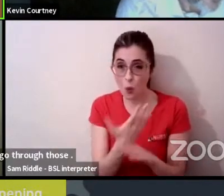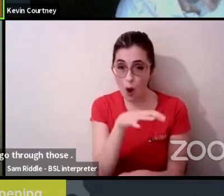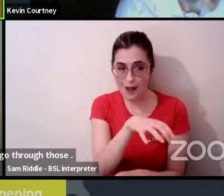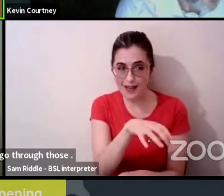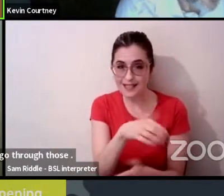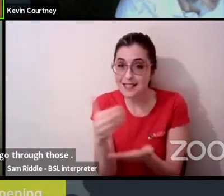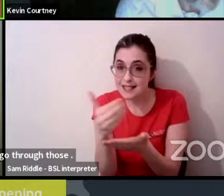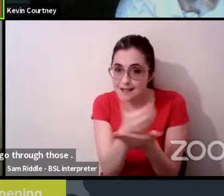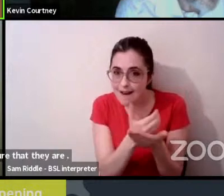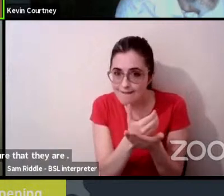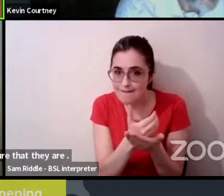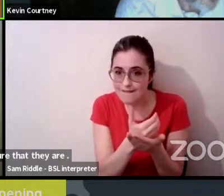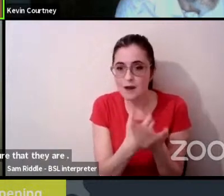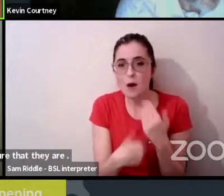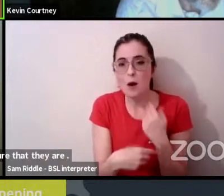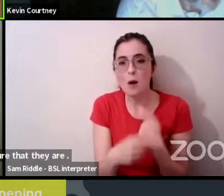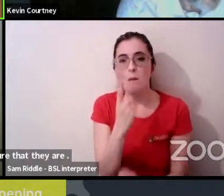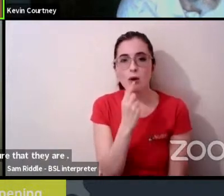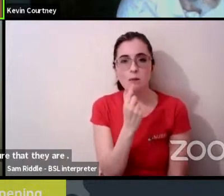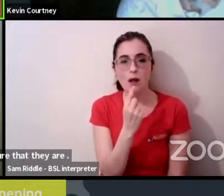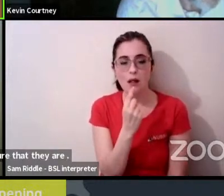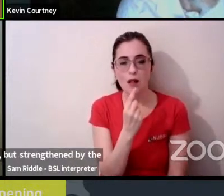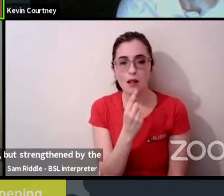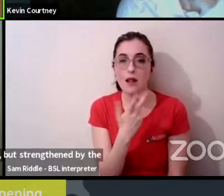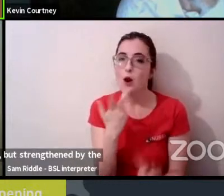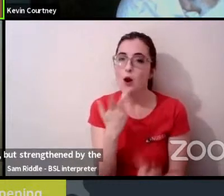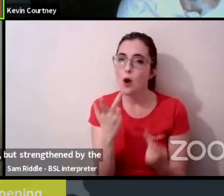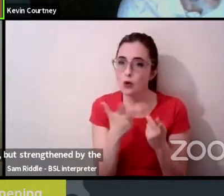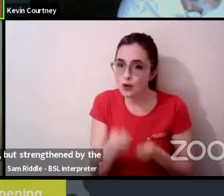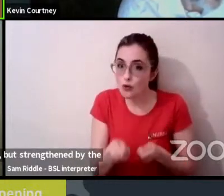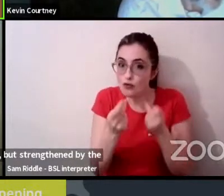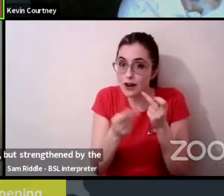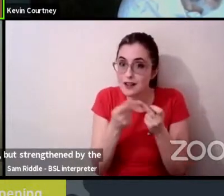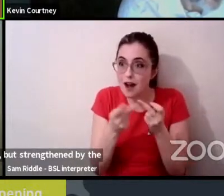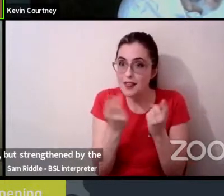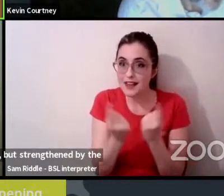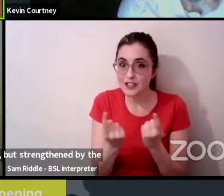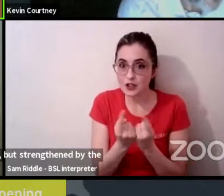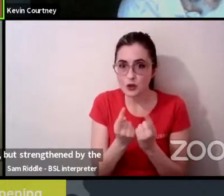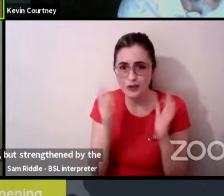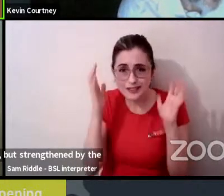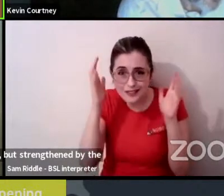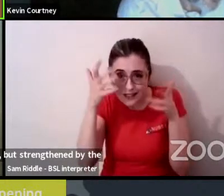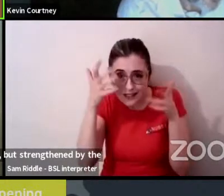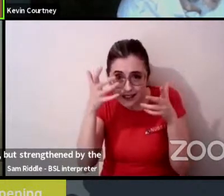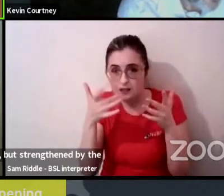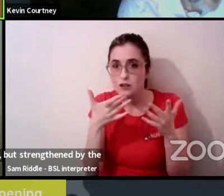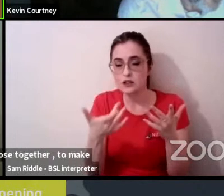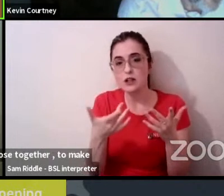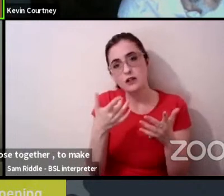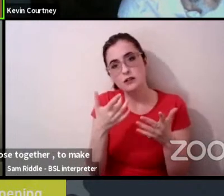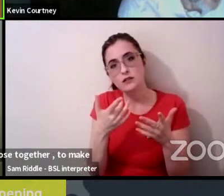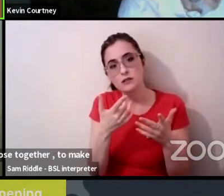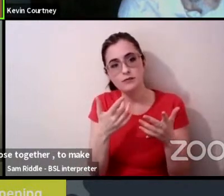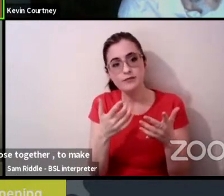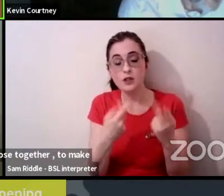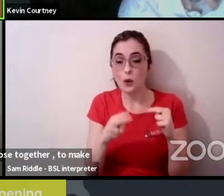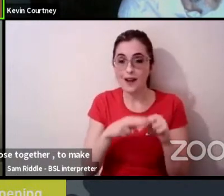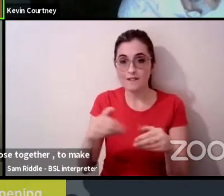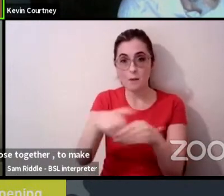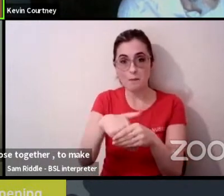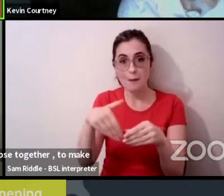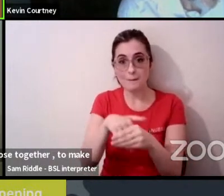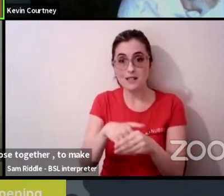return. And to also raise any of the other issues which they are concerned about, which have been raised during this call. So if there are members